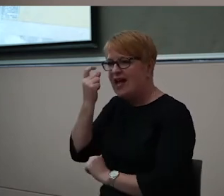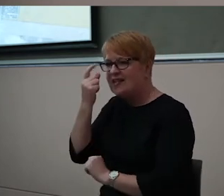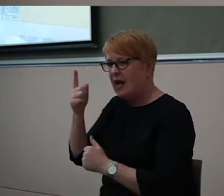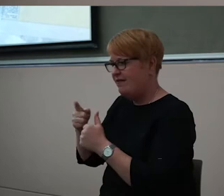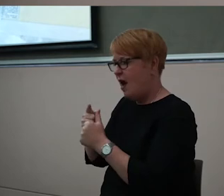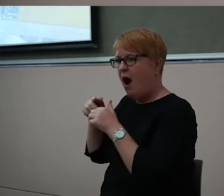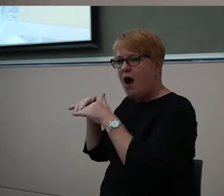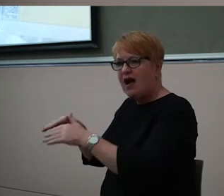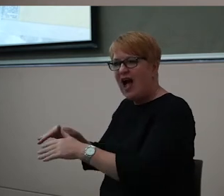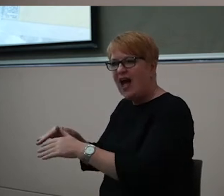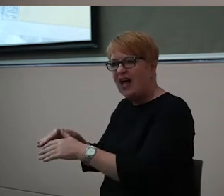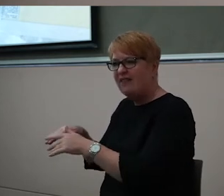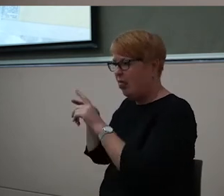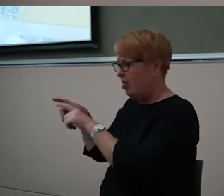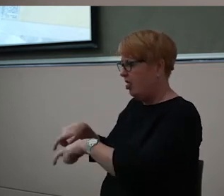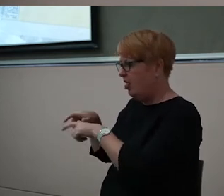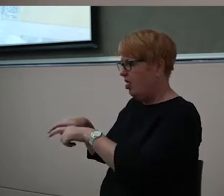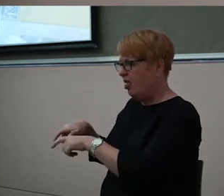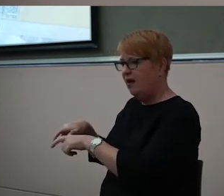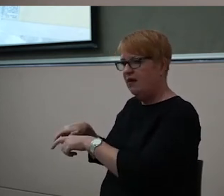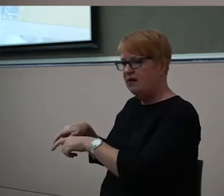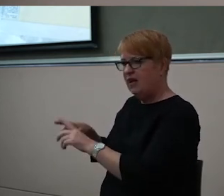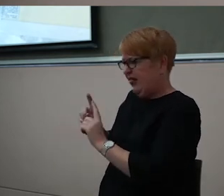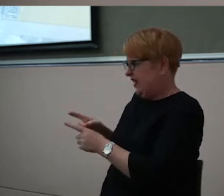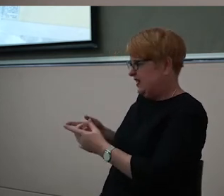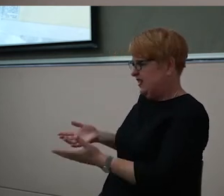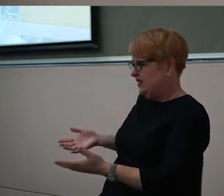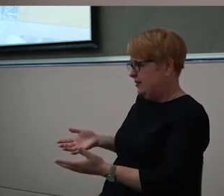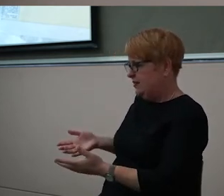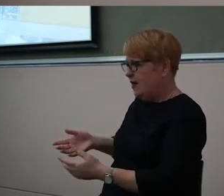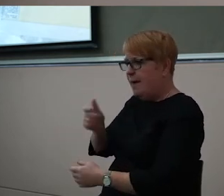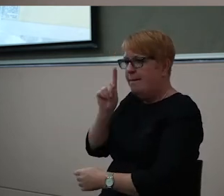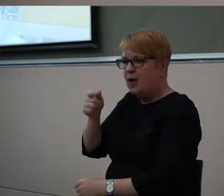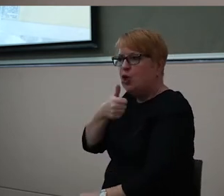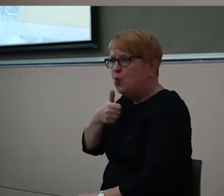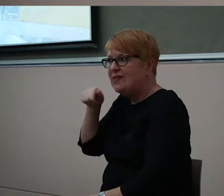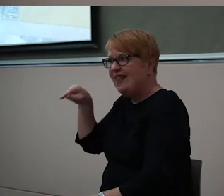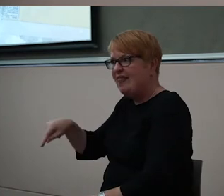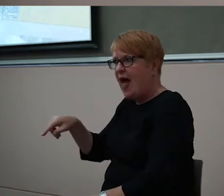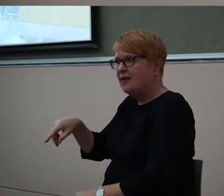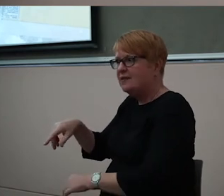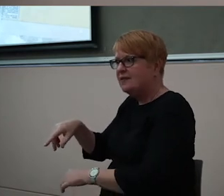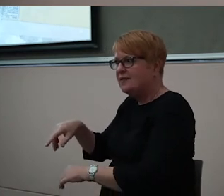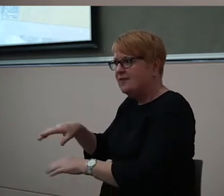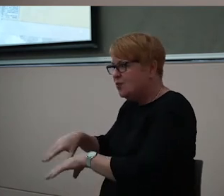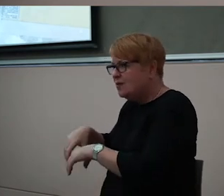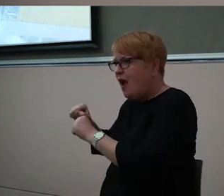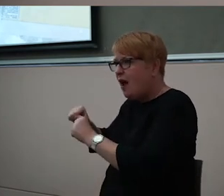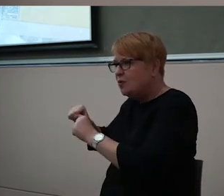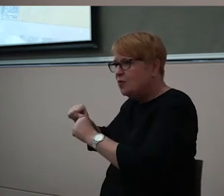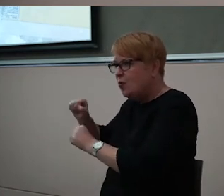and finding out some more. But yeah, I'm going to go off on a tangent. I tend to do this.